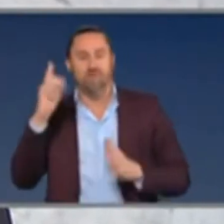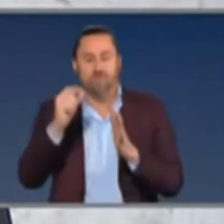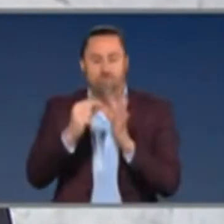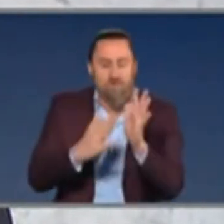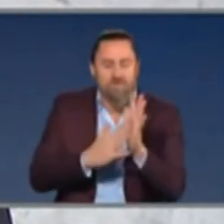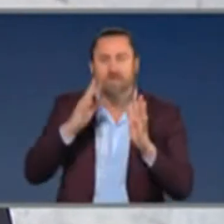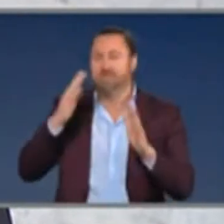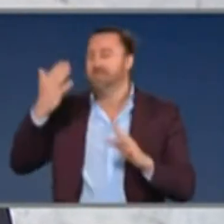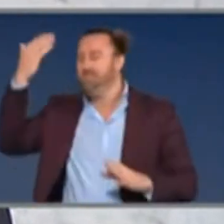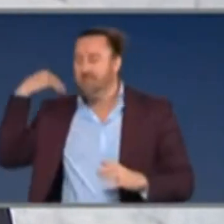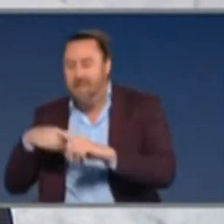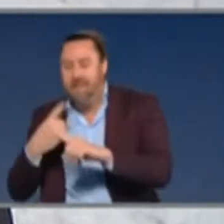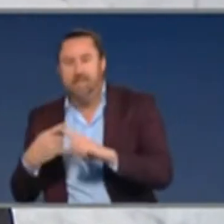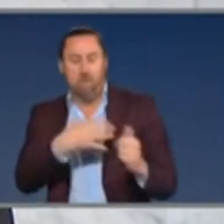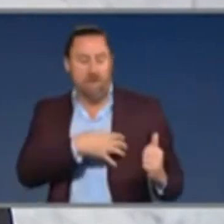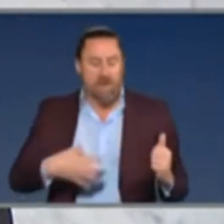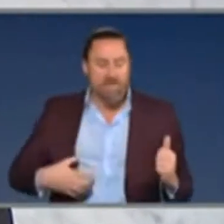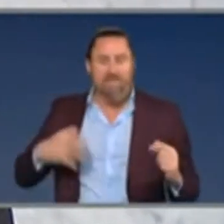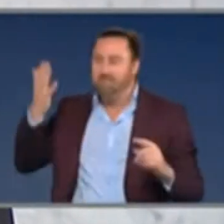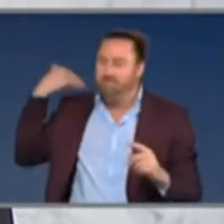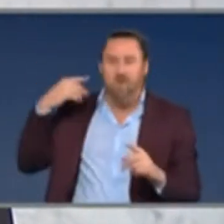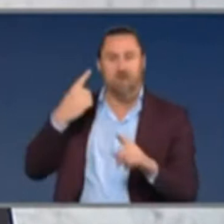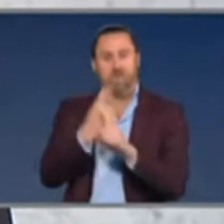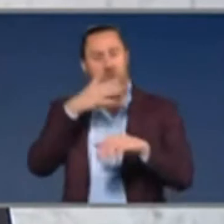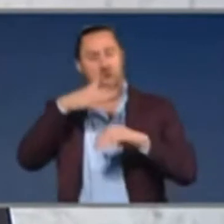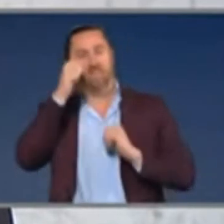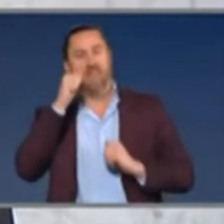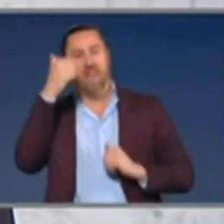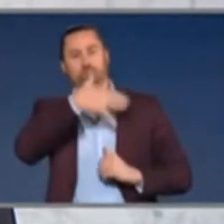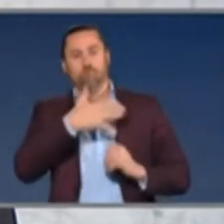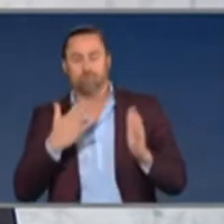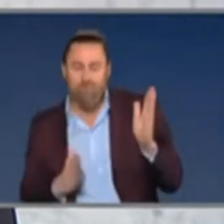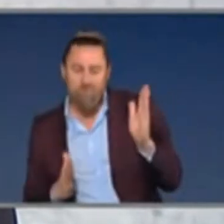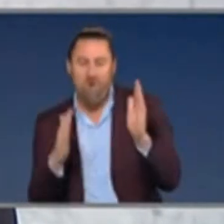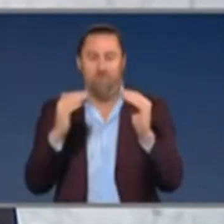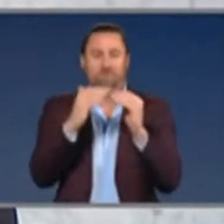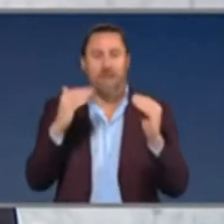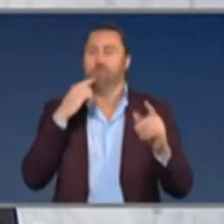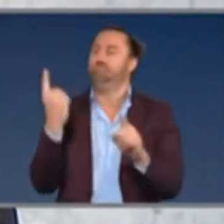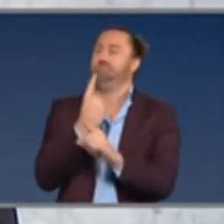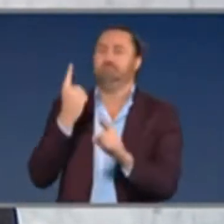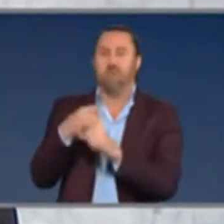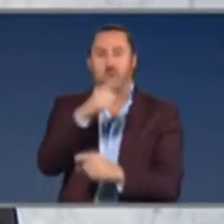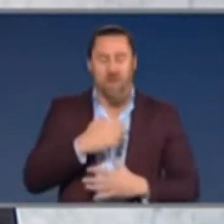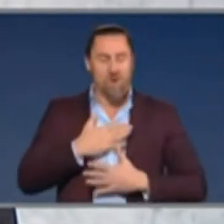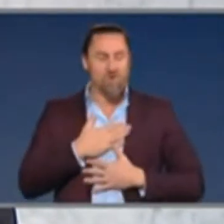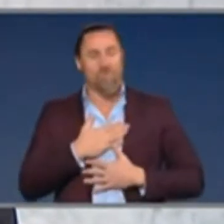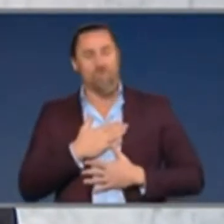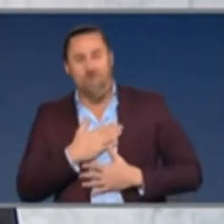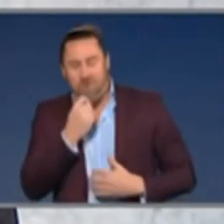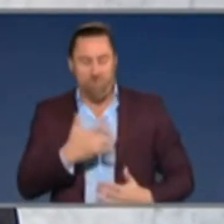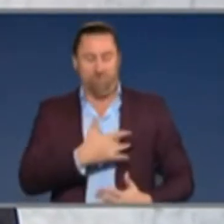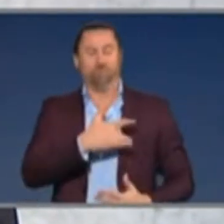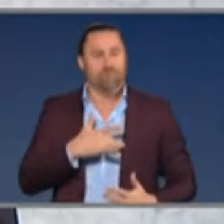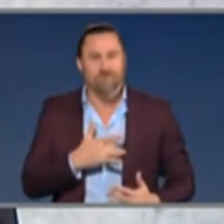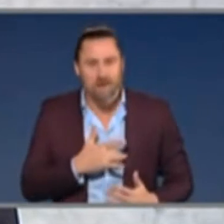and Ministers over the last 12 years about this subject, and every year moving speeches by Prime